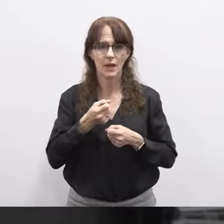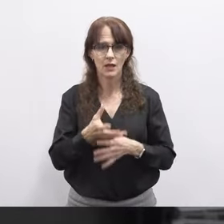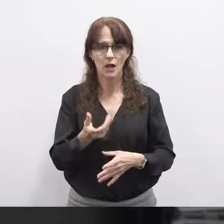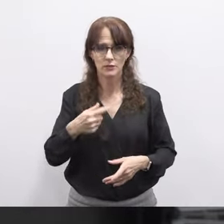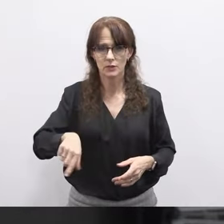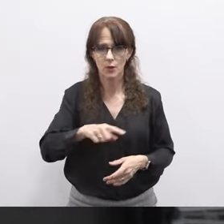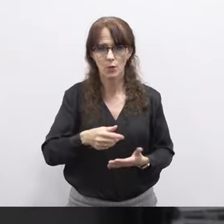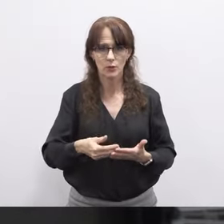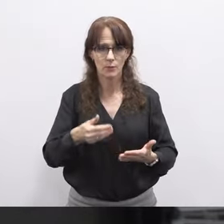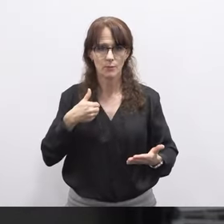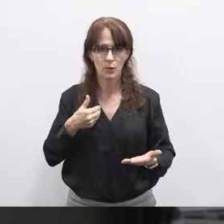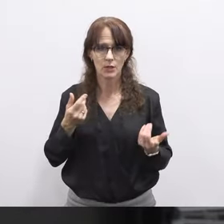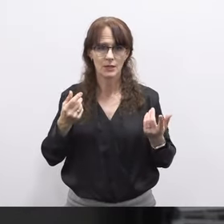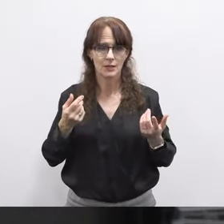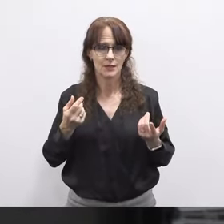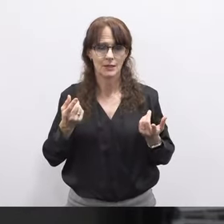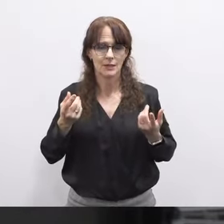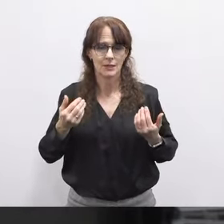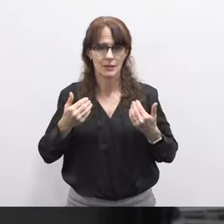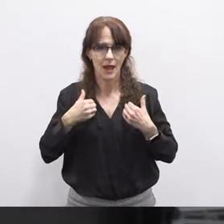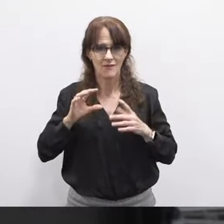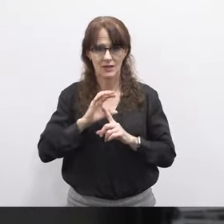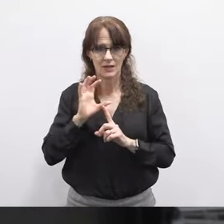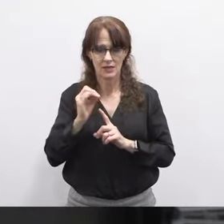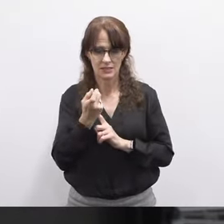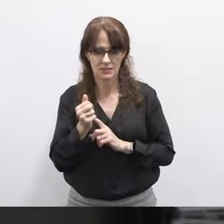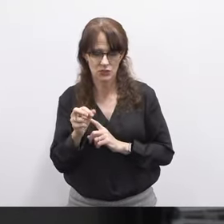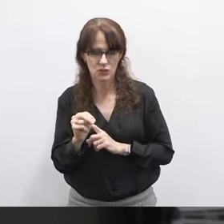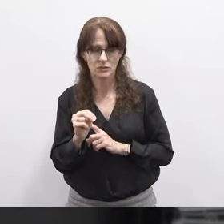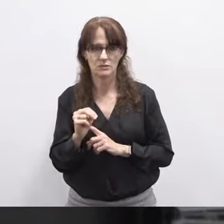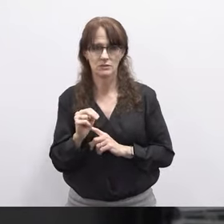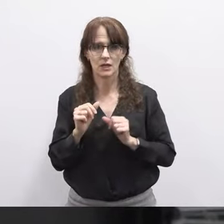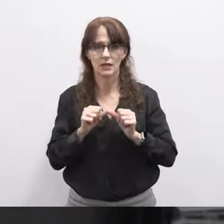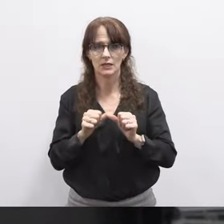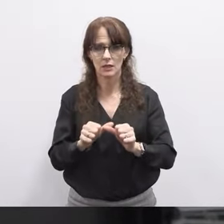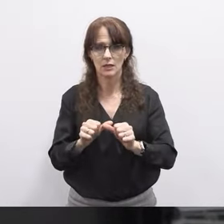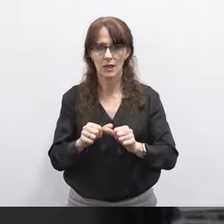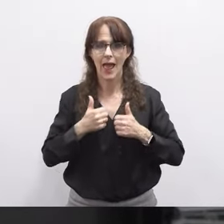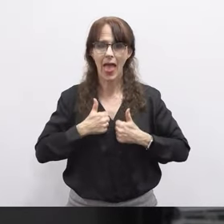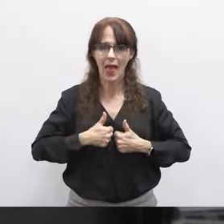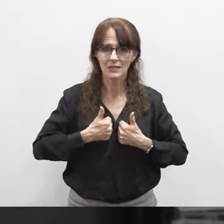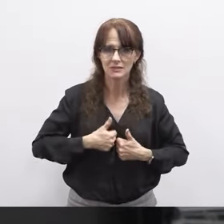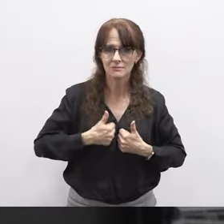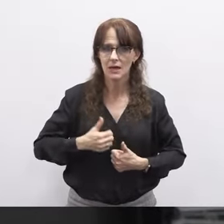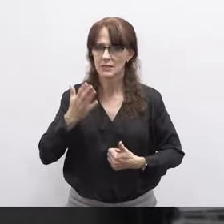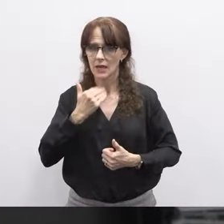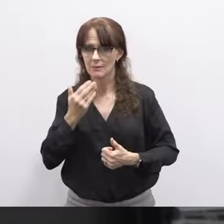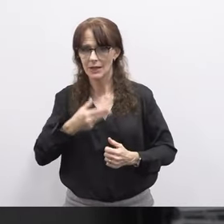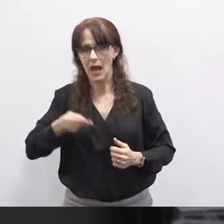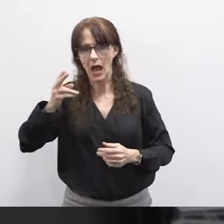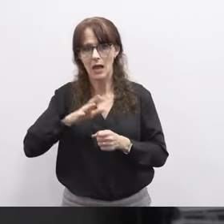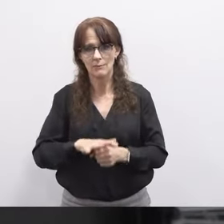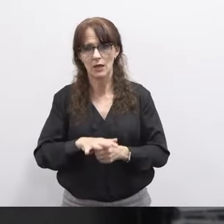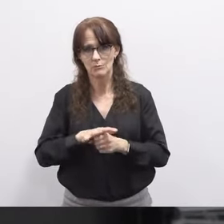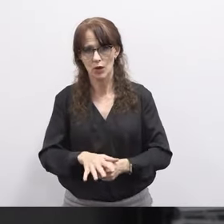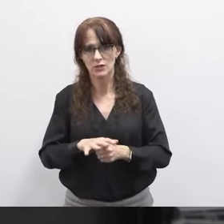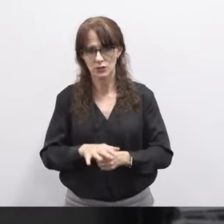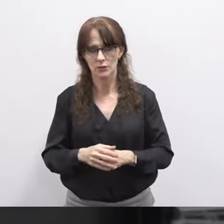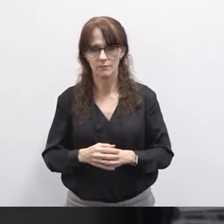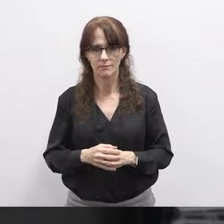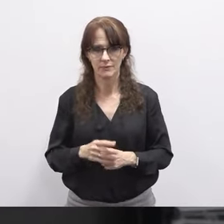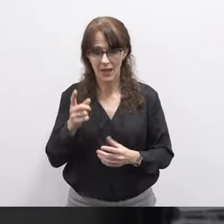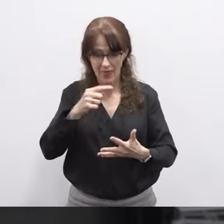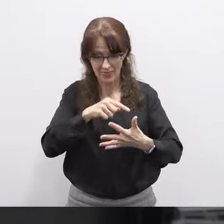those pre-existing conditions known to increase the mortality rate, such as asthma, diabetes, and high blood pressure. These are worrying